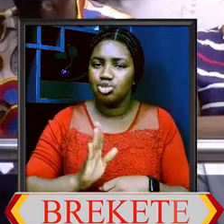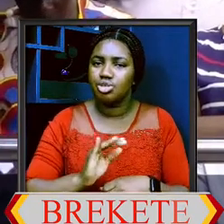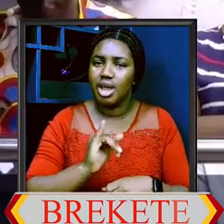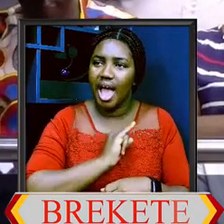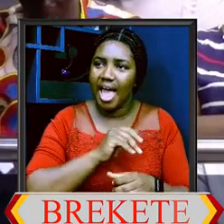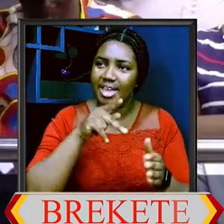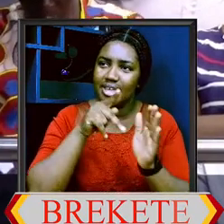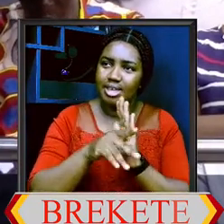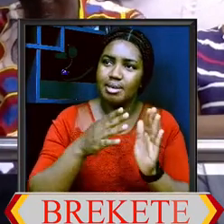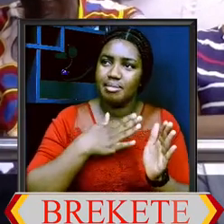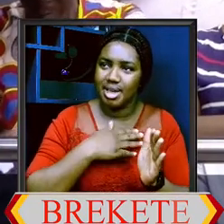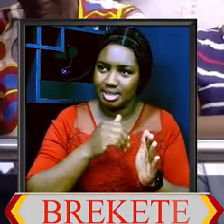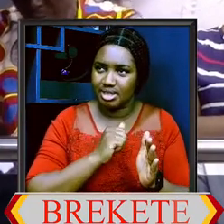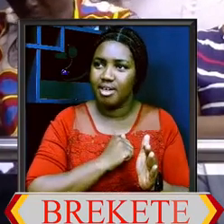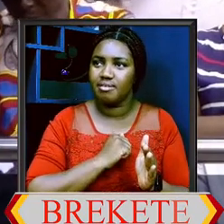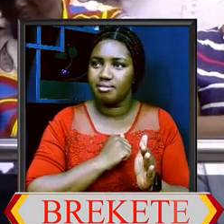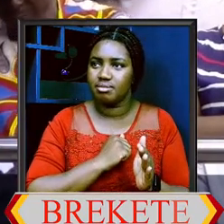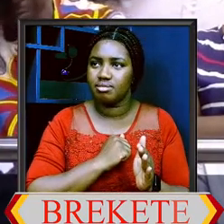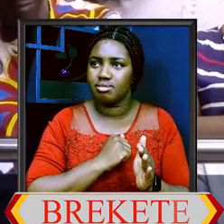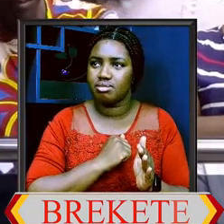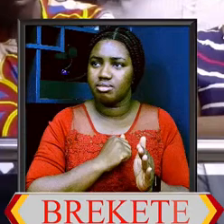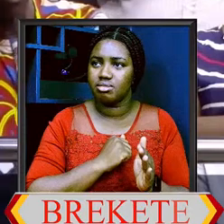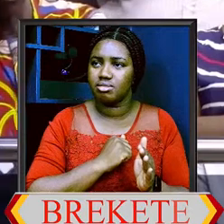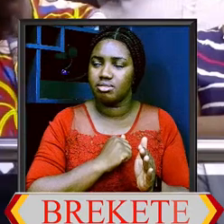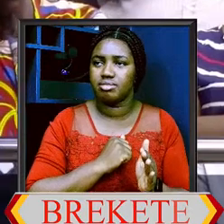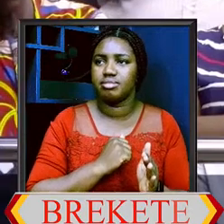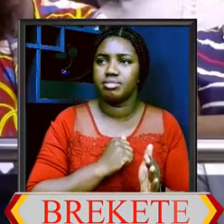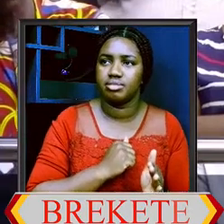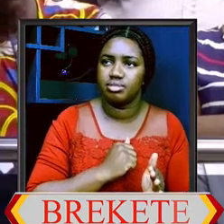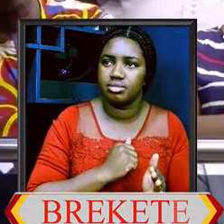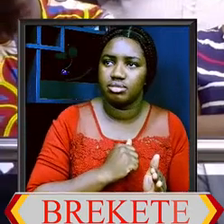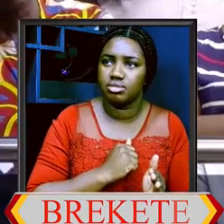myself kill yourself should